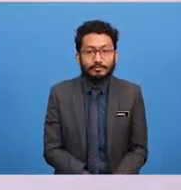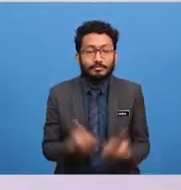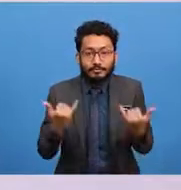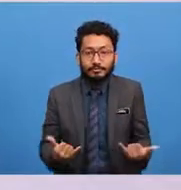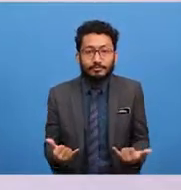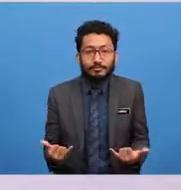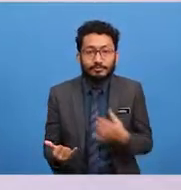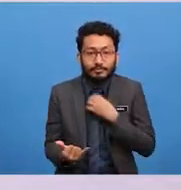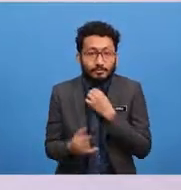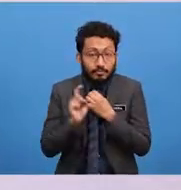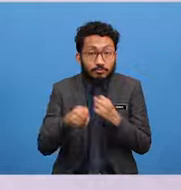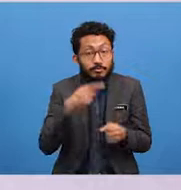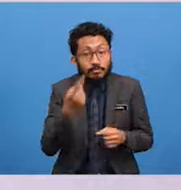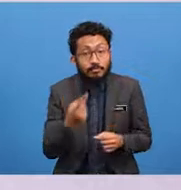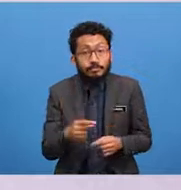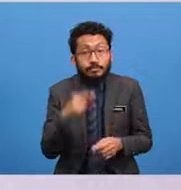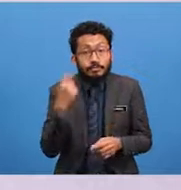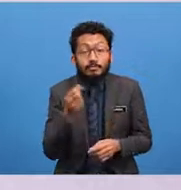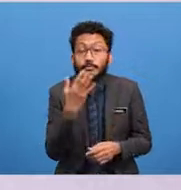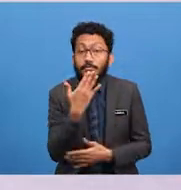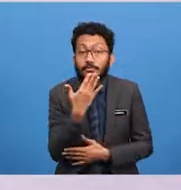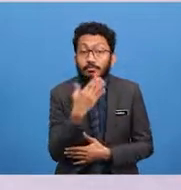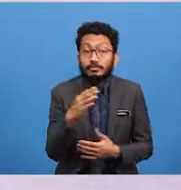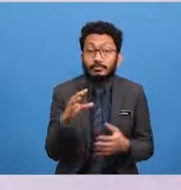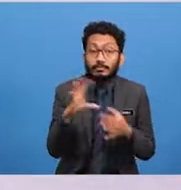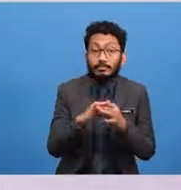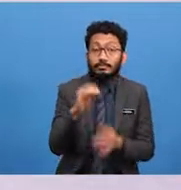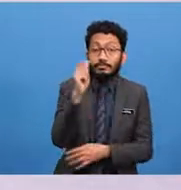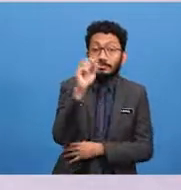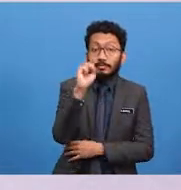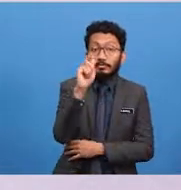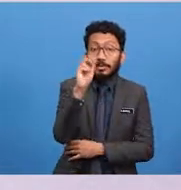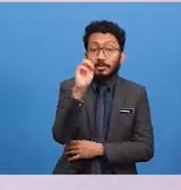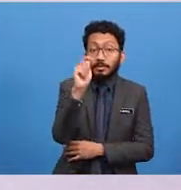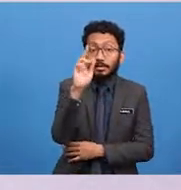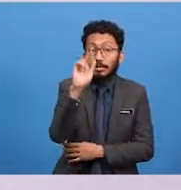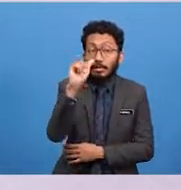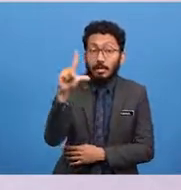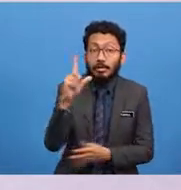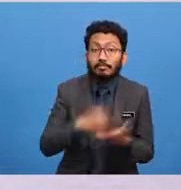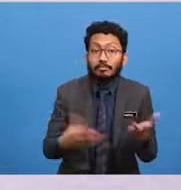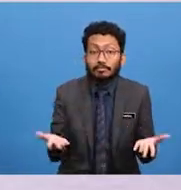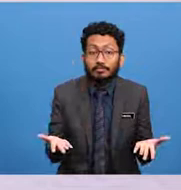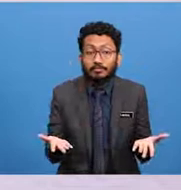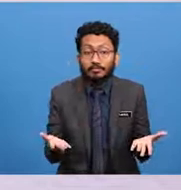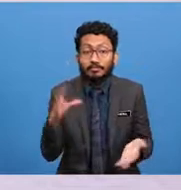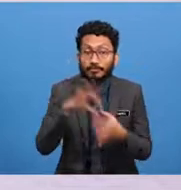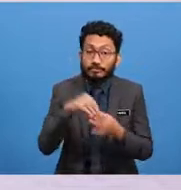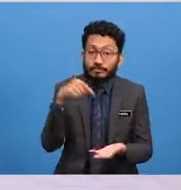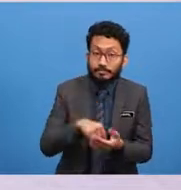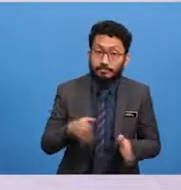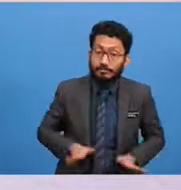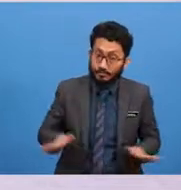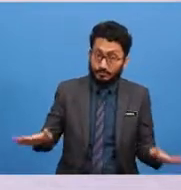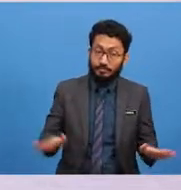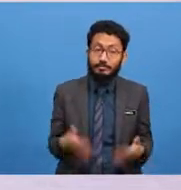Now, can you tell me the color and the material of this skirt? I know,